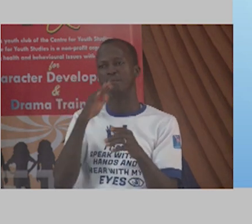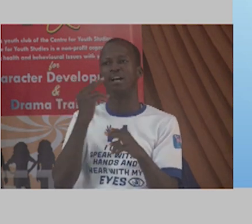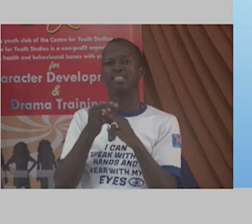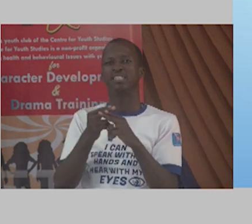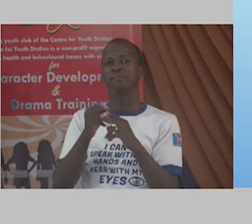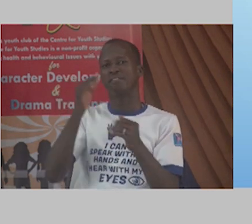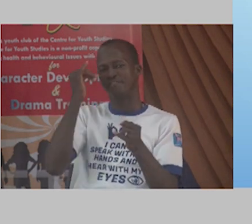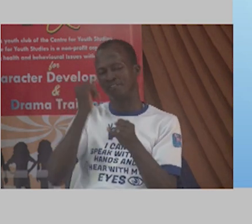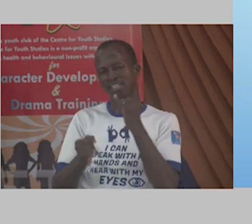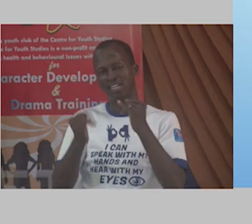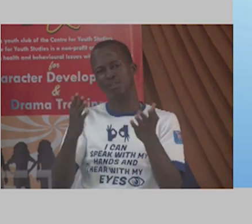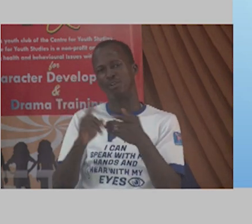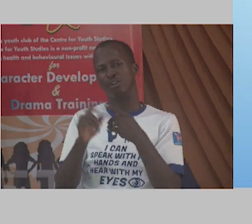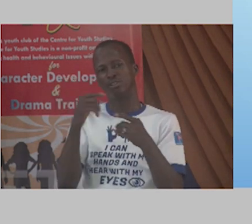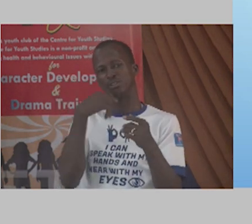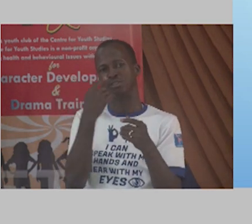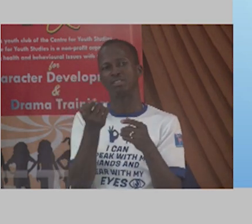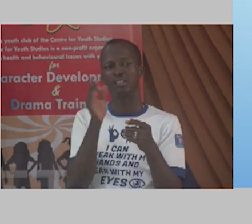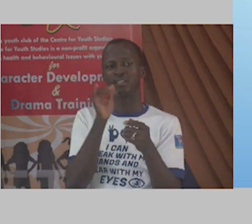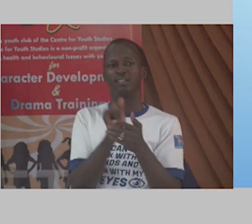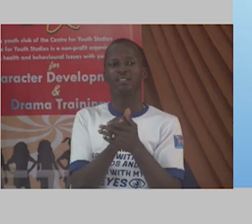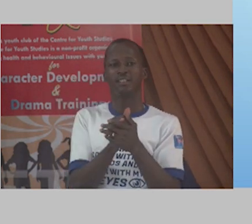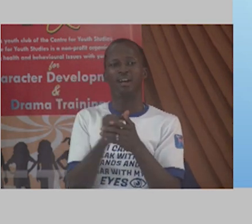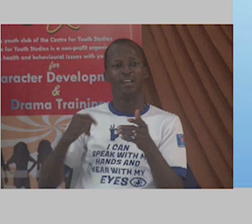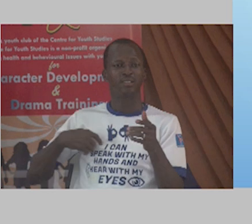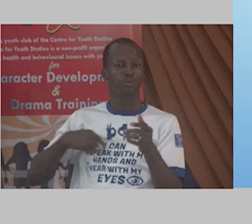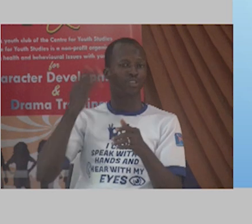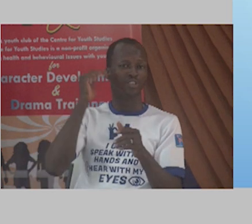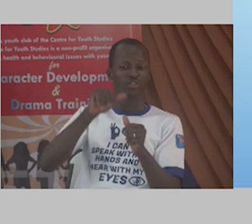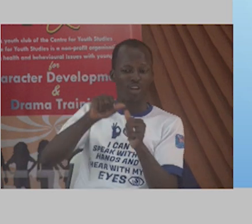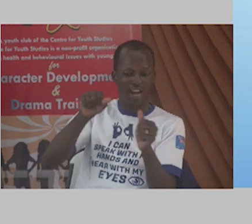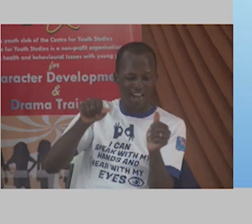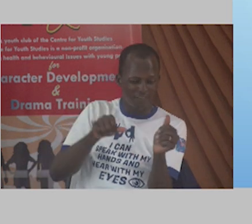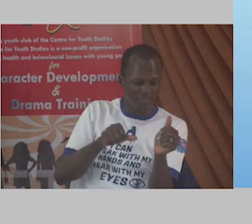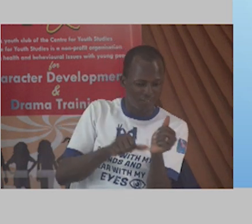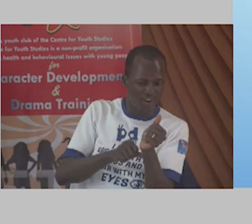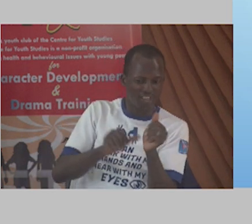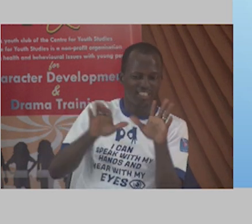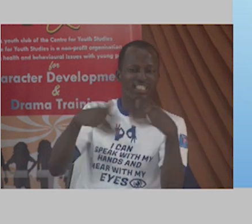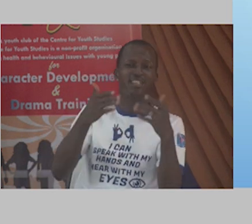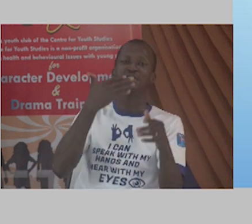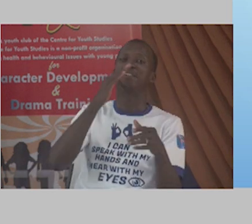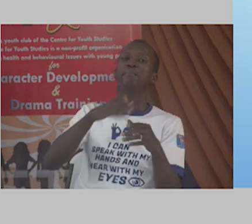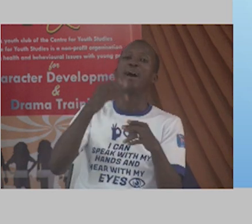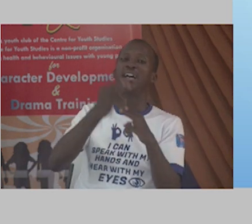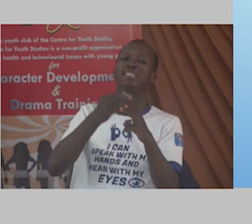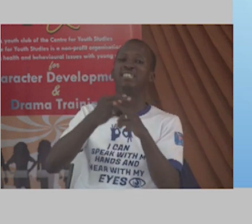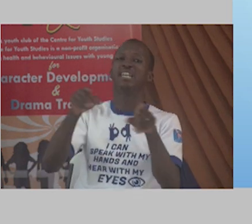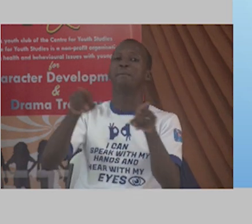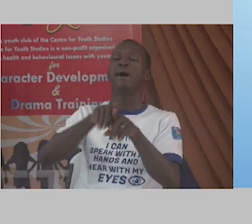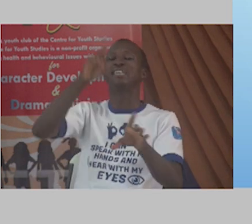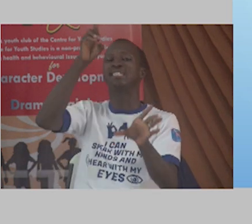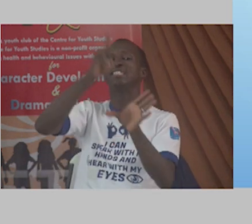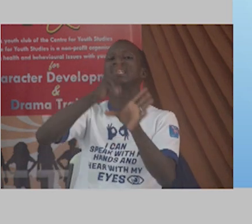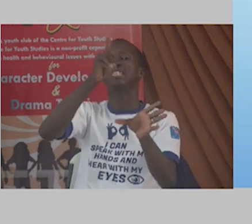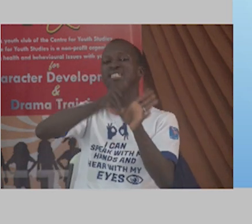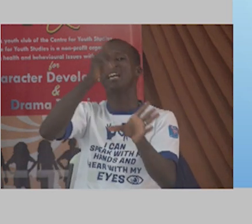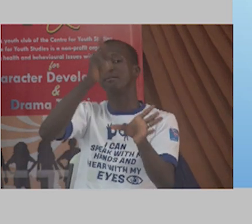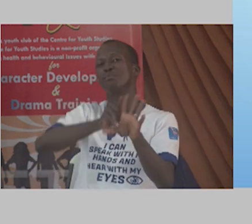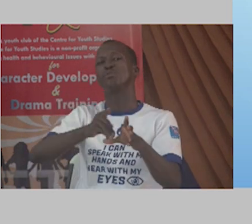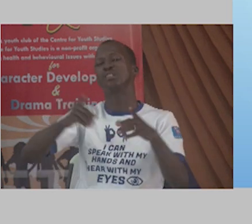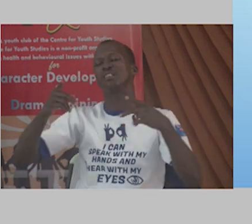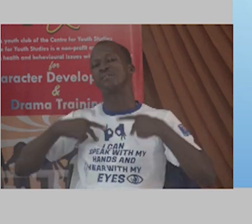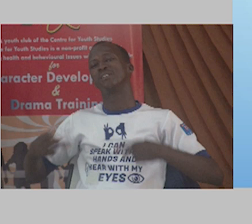Finally, I want to say that we should avoid labeling people as disabled or